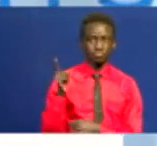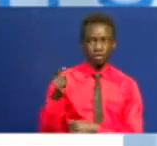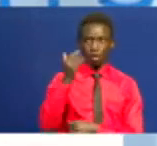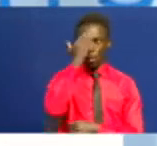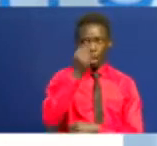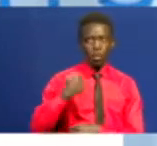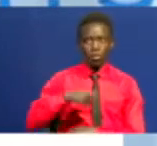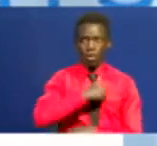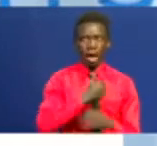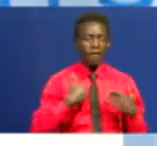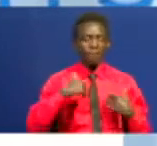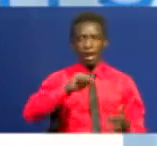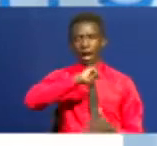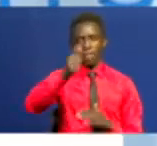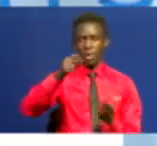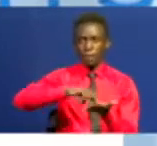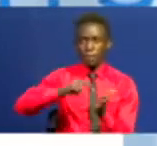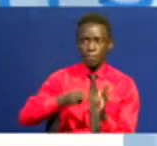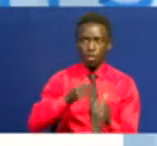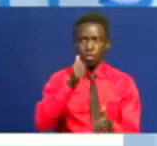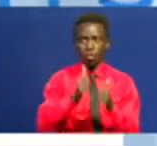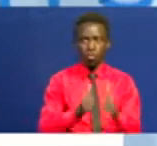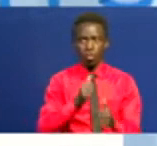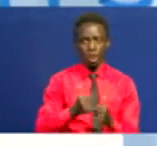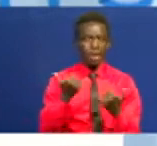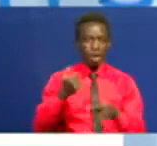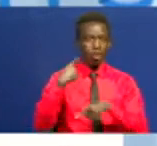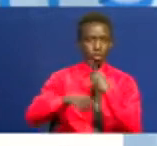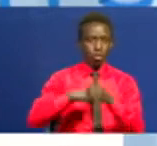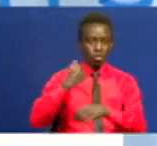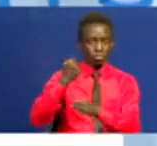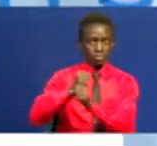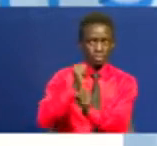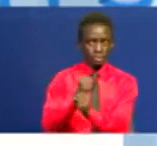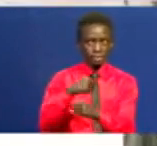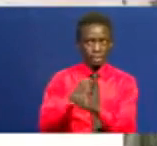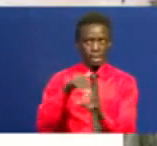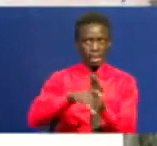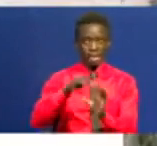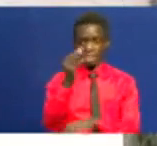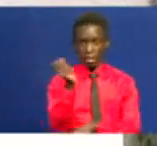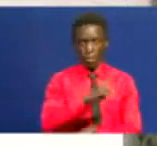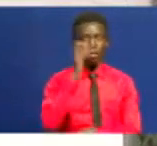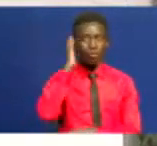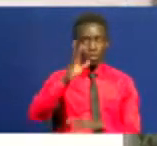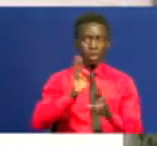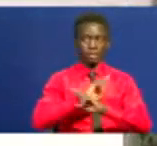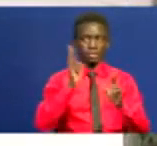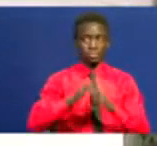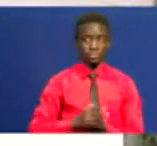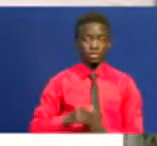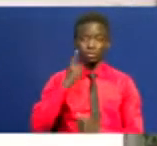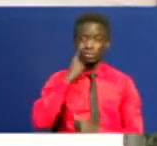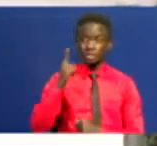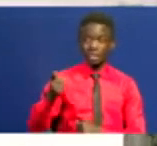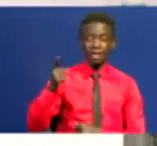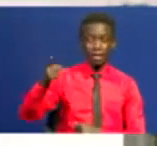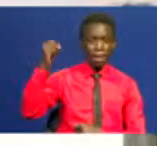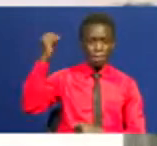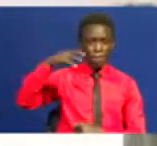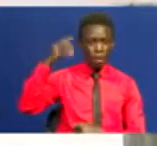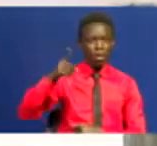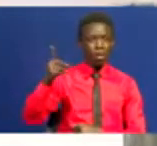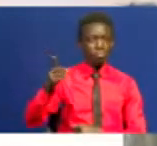we have another project that it is going under construction. Within 3 months, it will be ready. The power plant, which will be scaled to